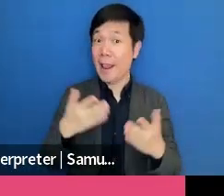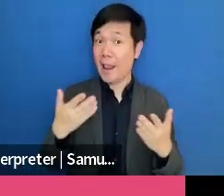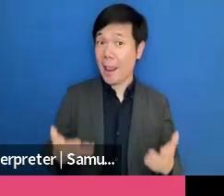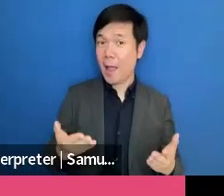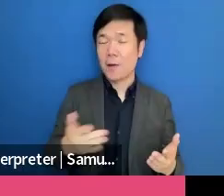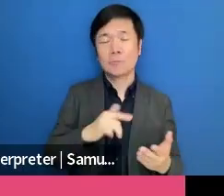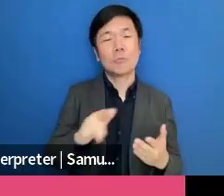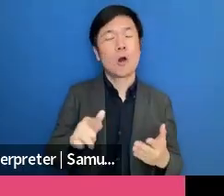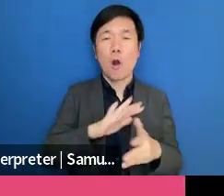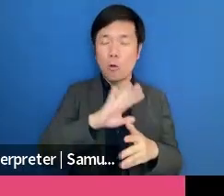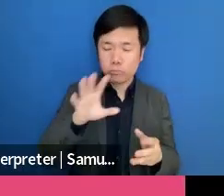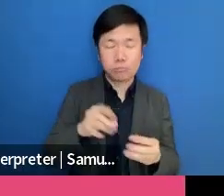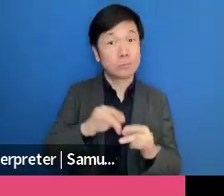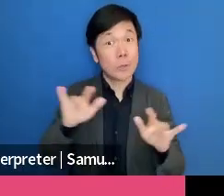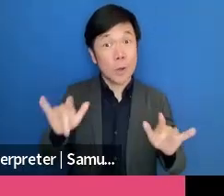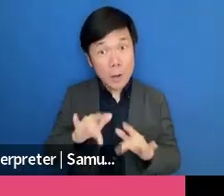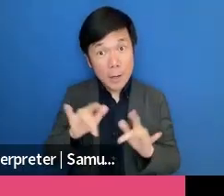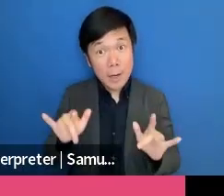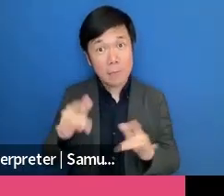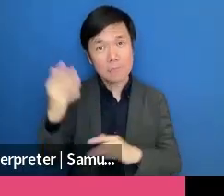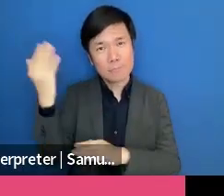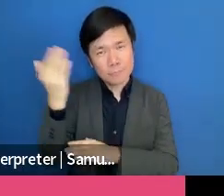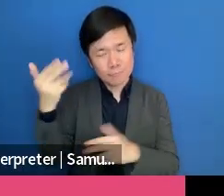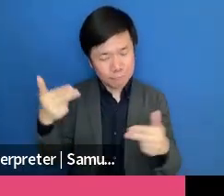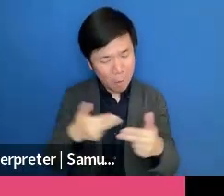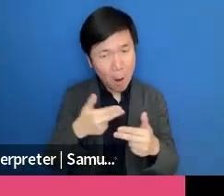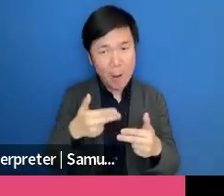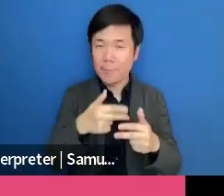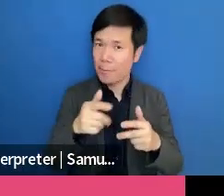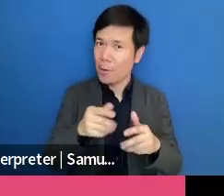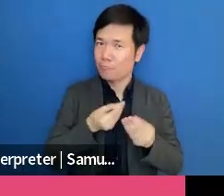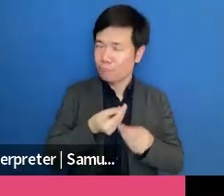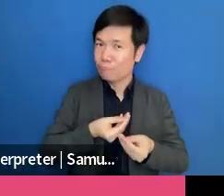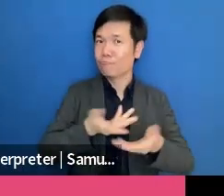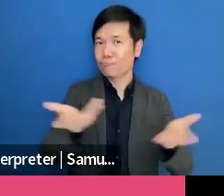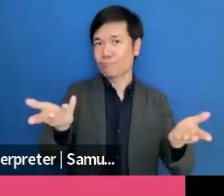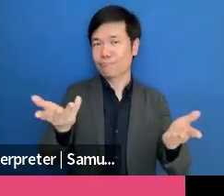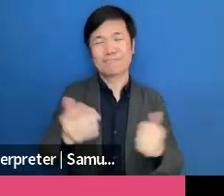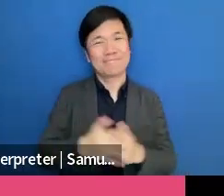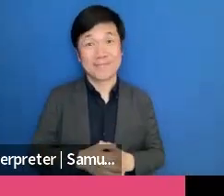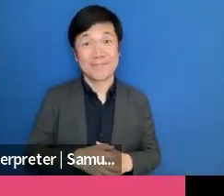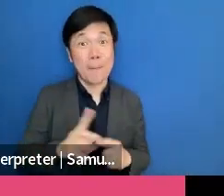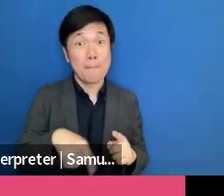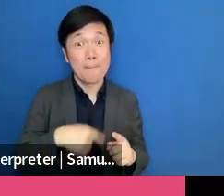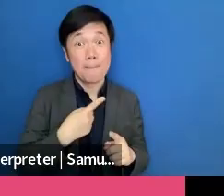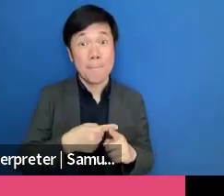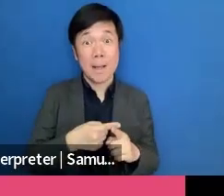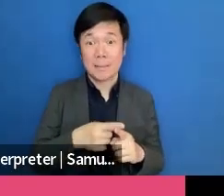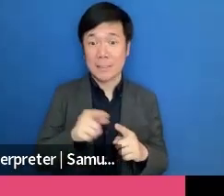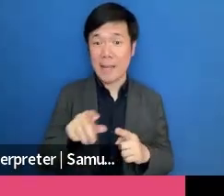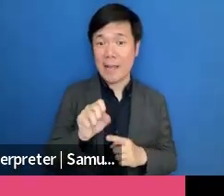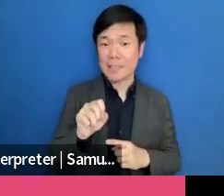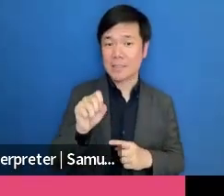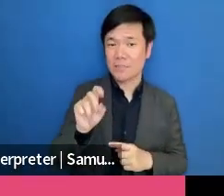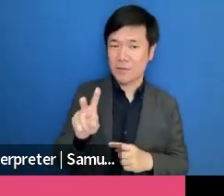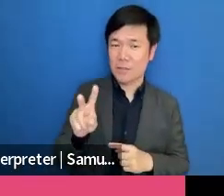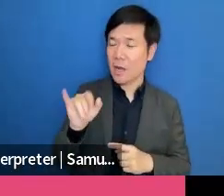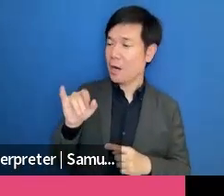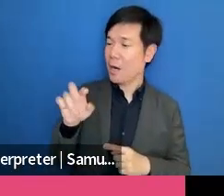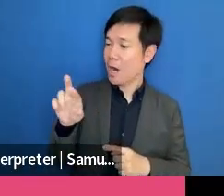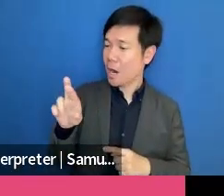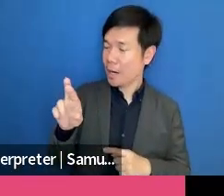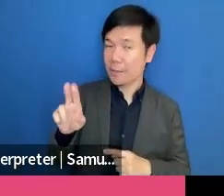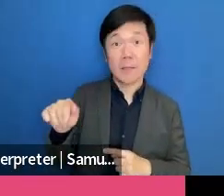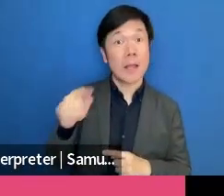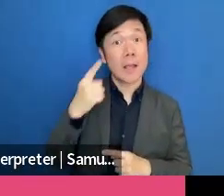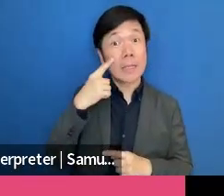and the recording of this webinar will be made available to you all, and will also be available on the SVRI website. So you can